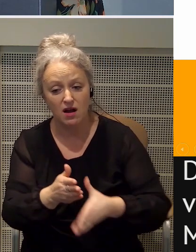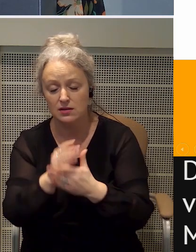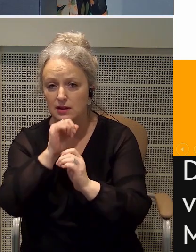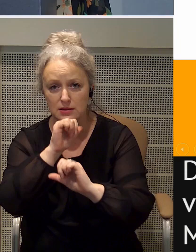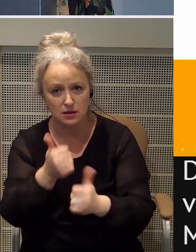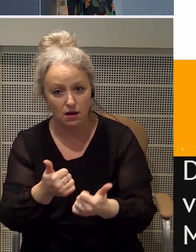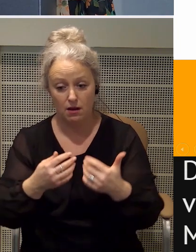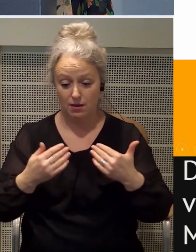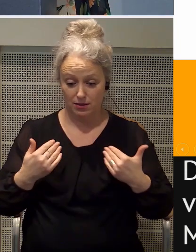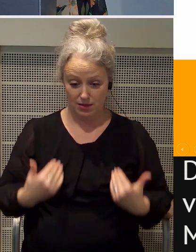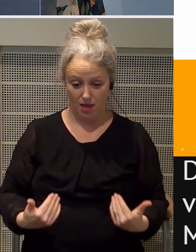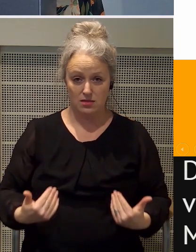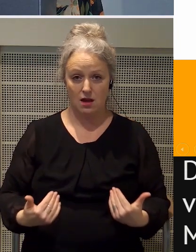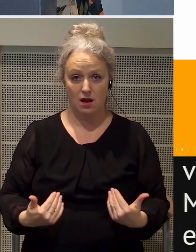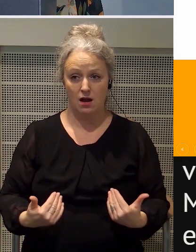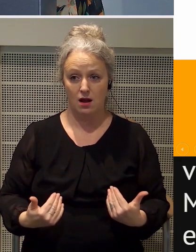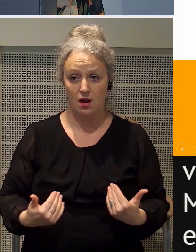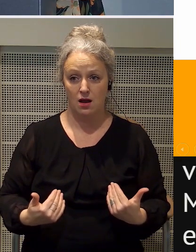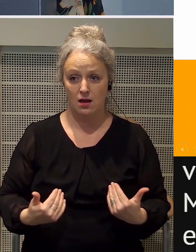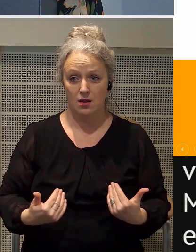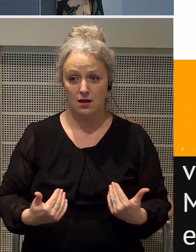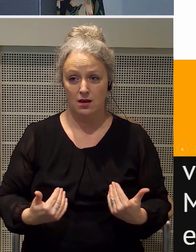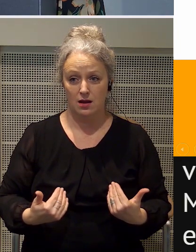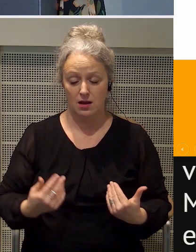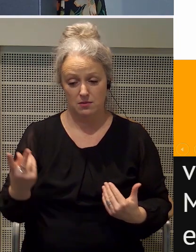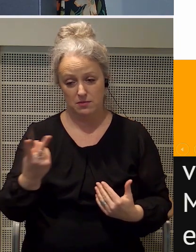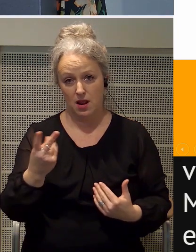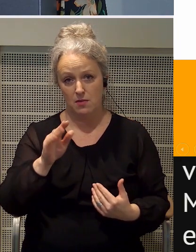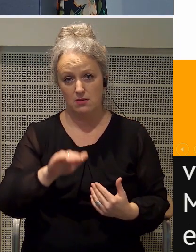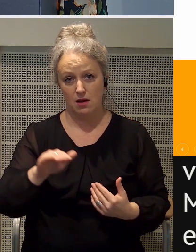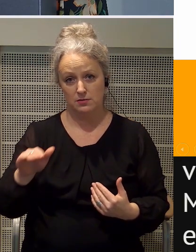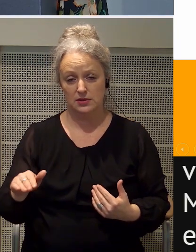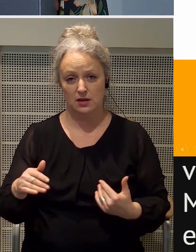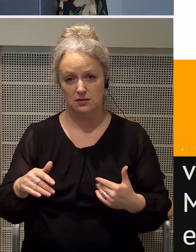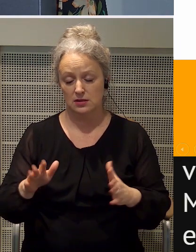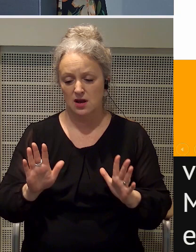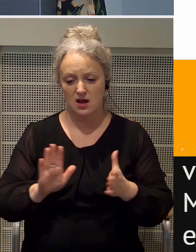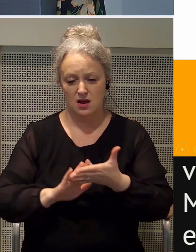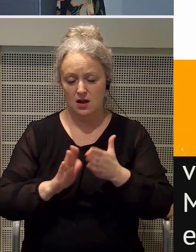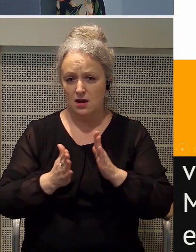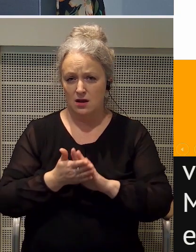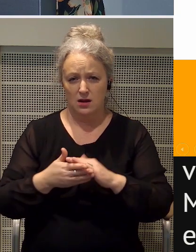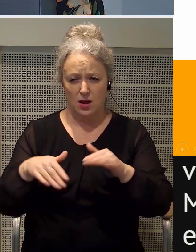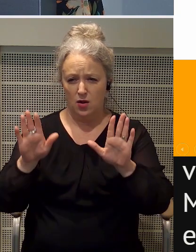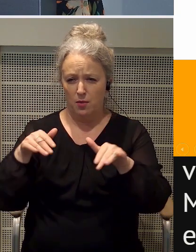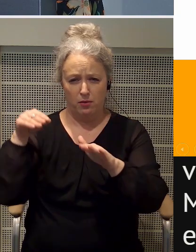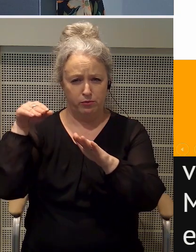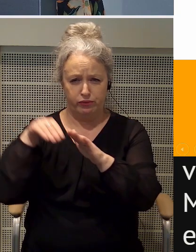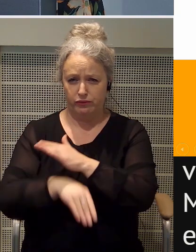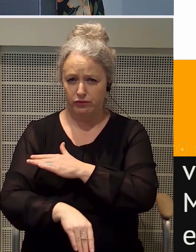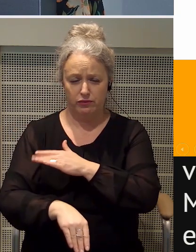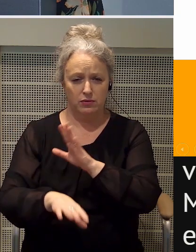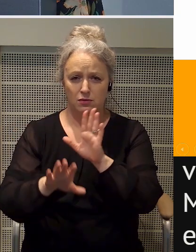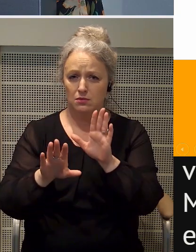empty promises, and unfortunately, we couldn't help them. And Eve knows as well that the condition